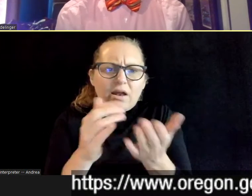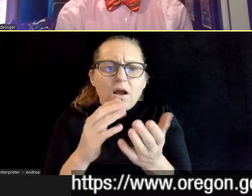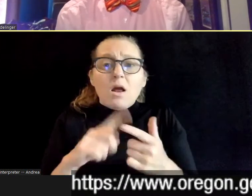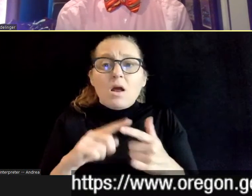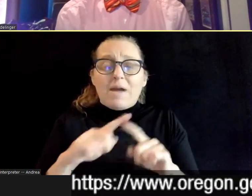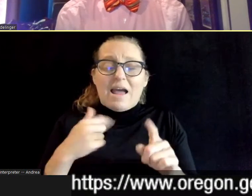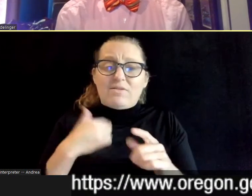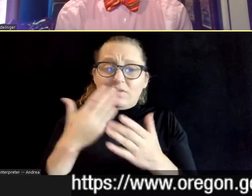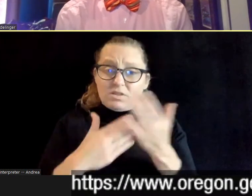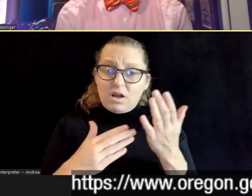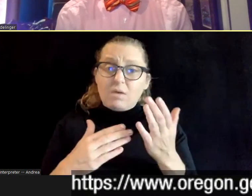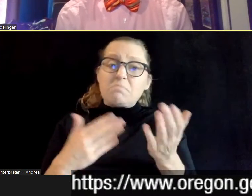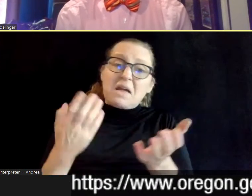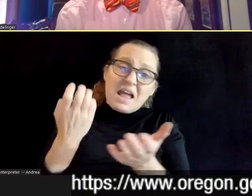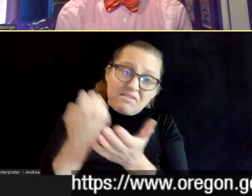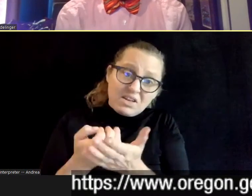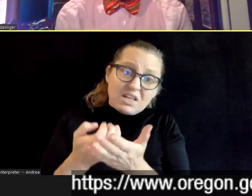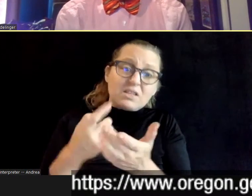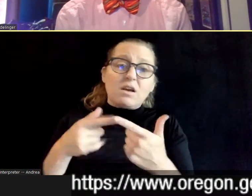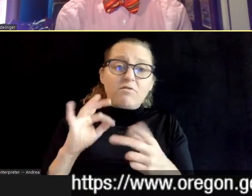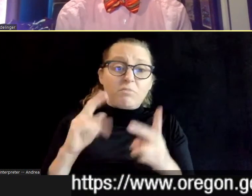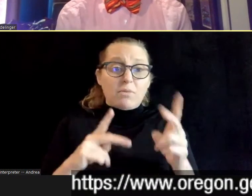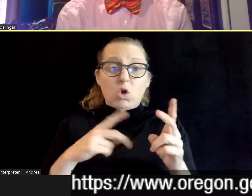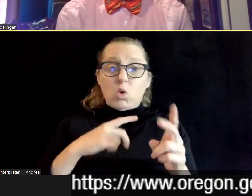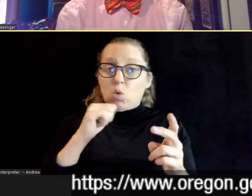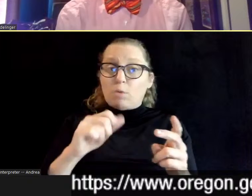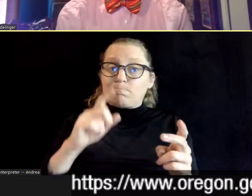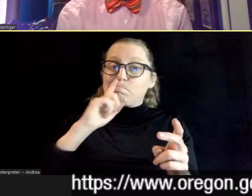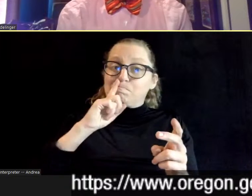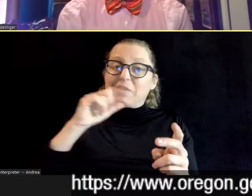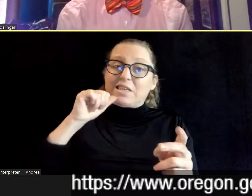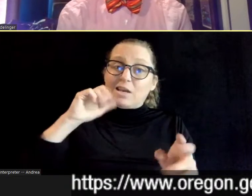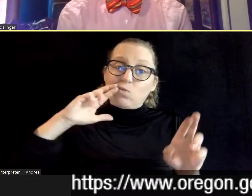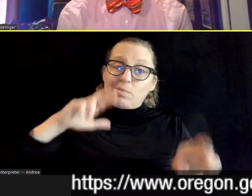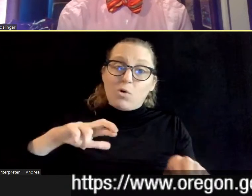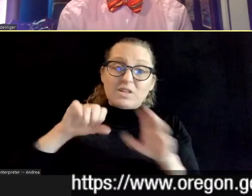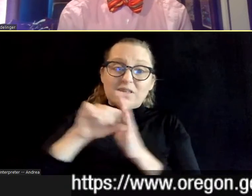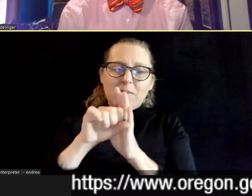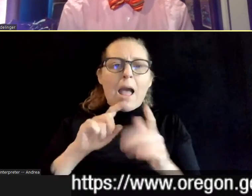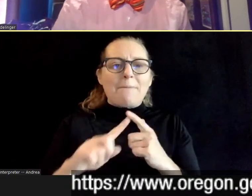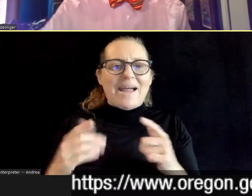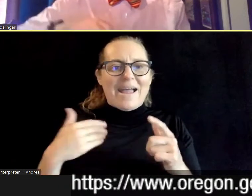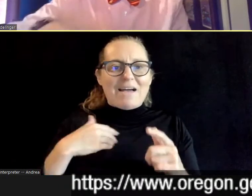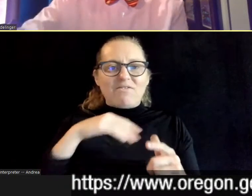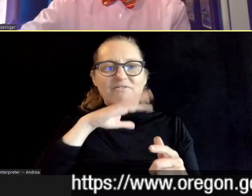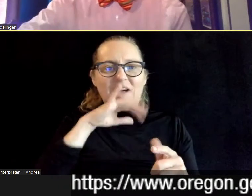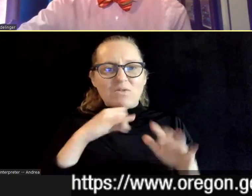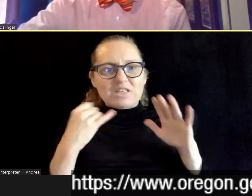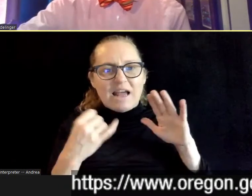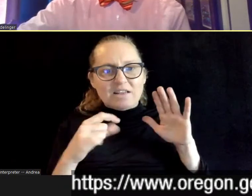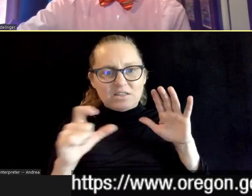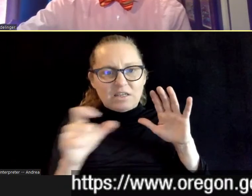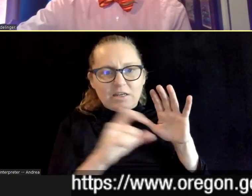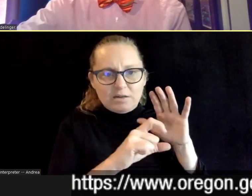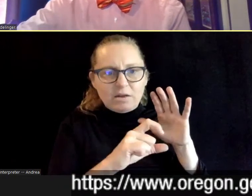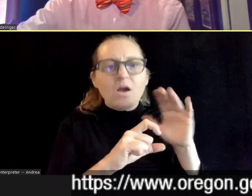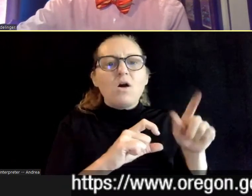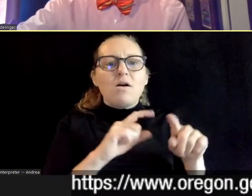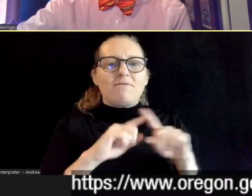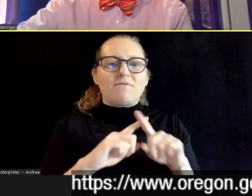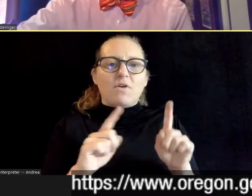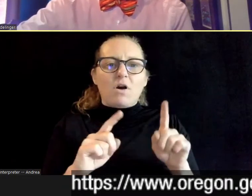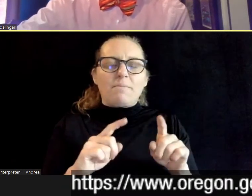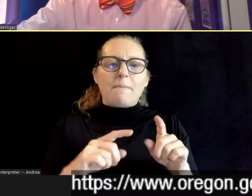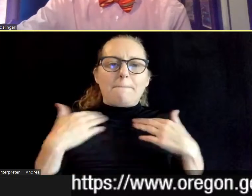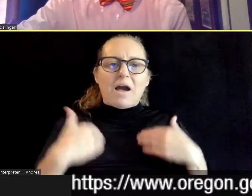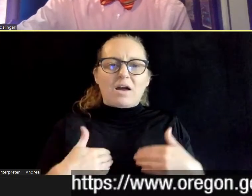some laboratory evidence of folks who did not report symptoms, who had virus isolated from bodily